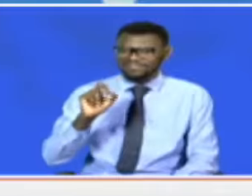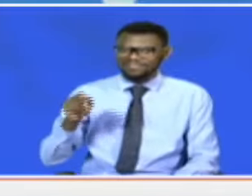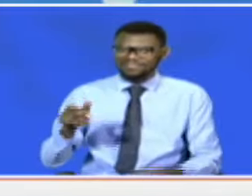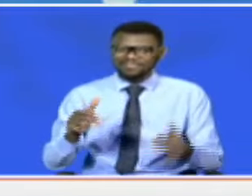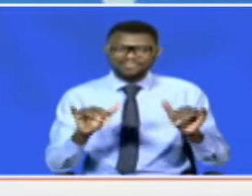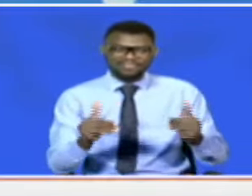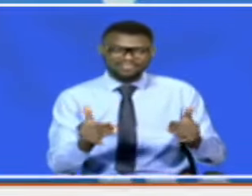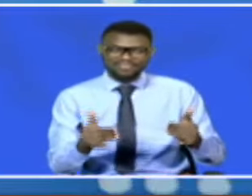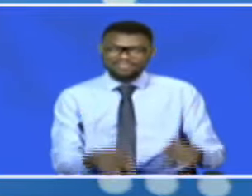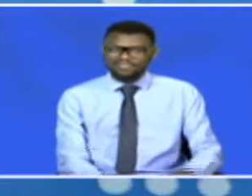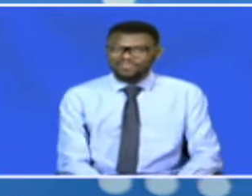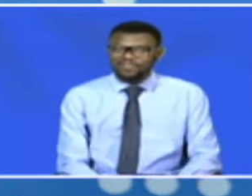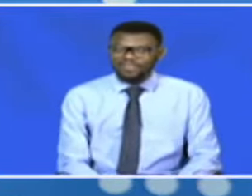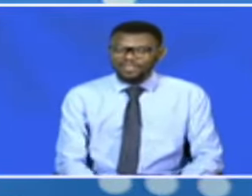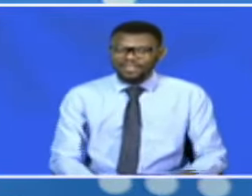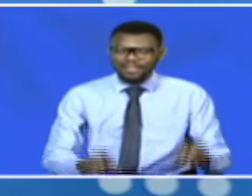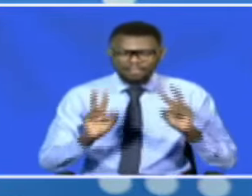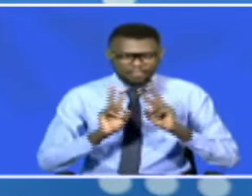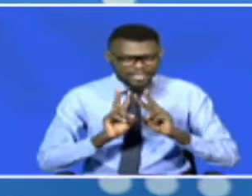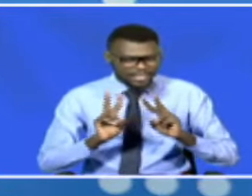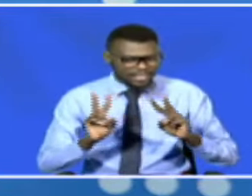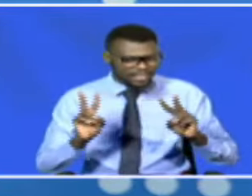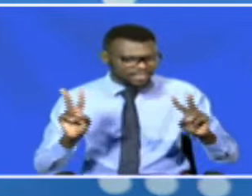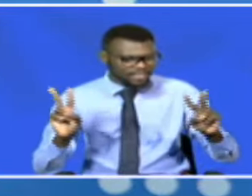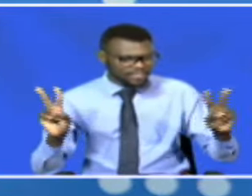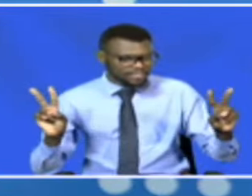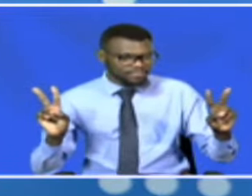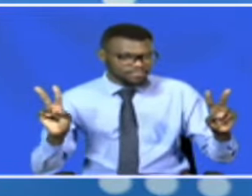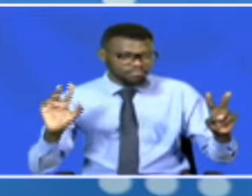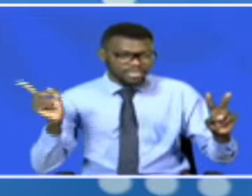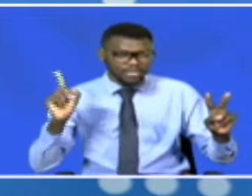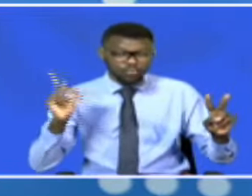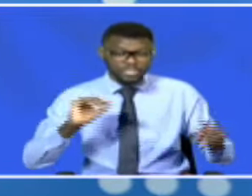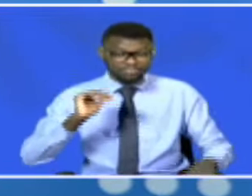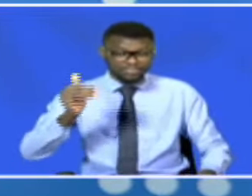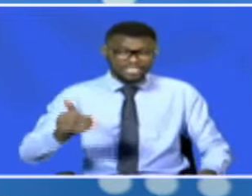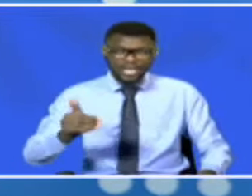Meanwhile, relative calm was witnessed in the outskirts of Nairobi during the Thursday.